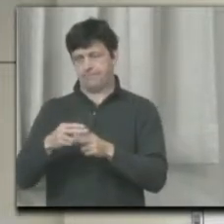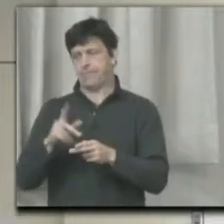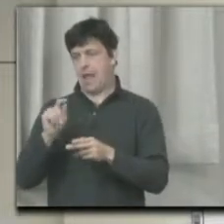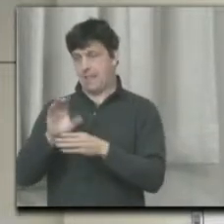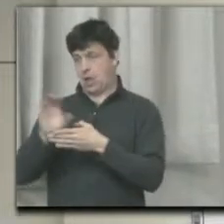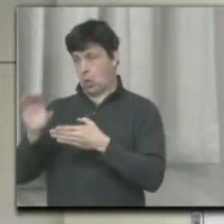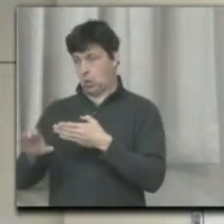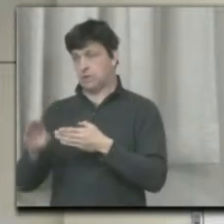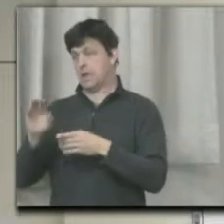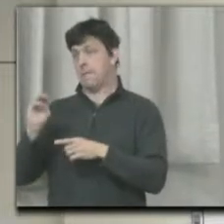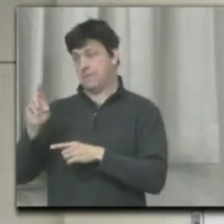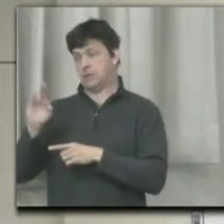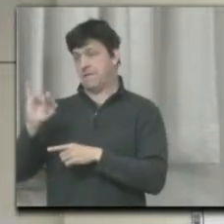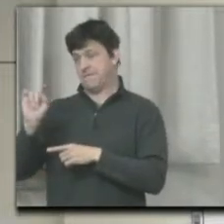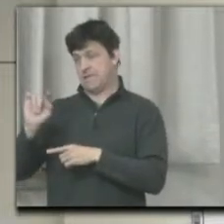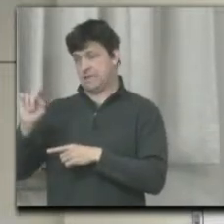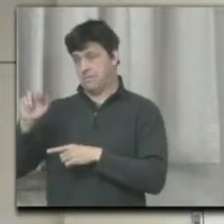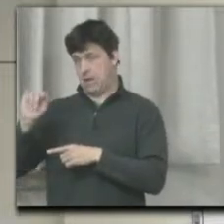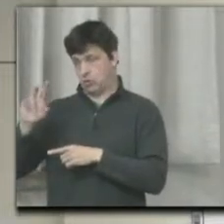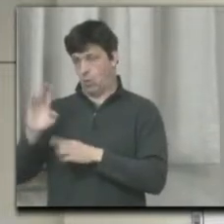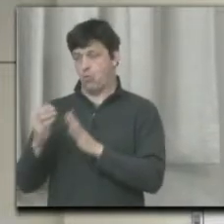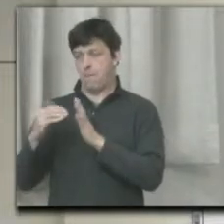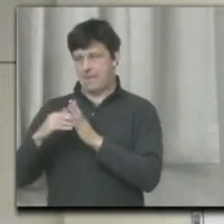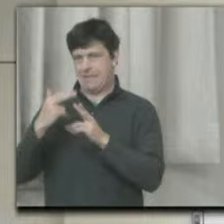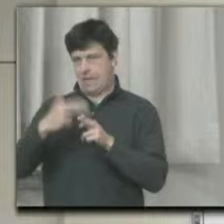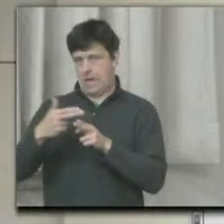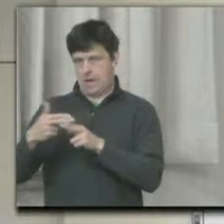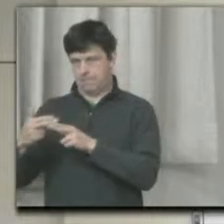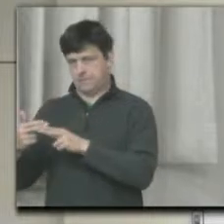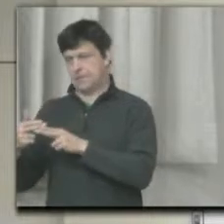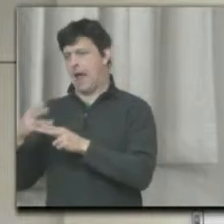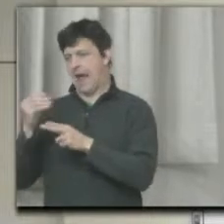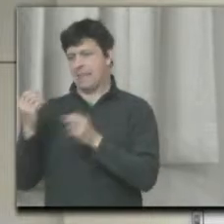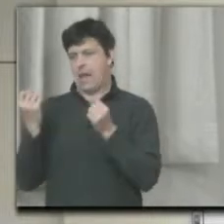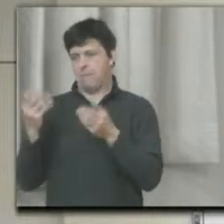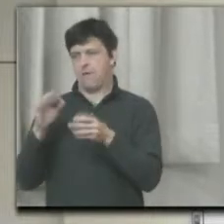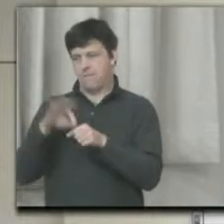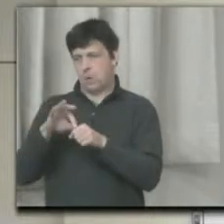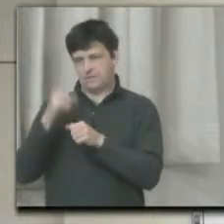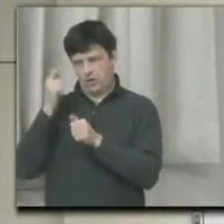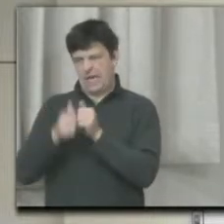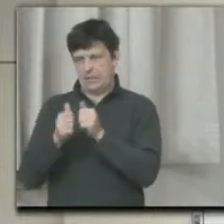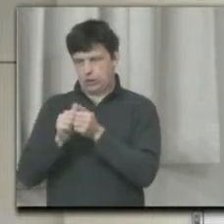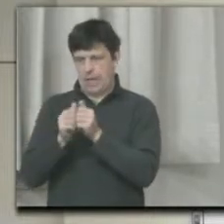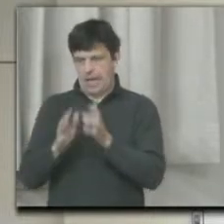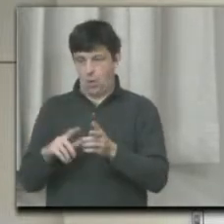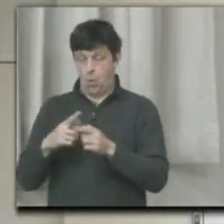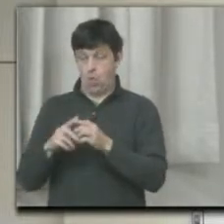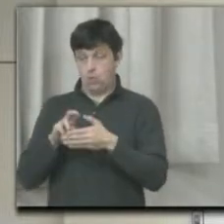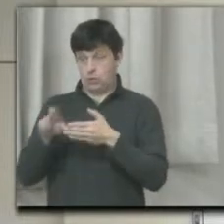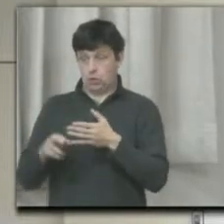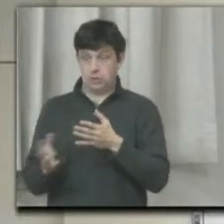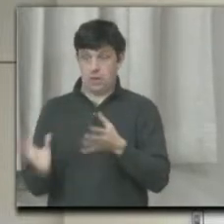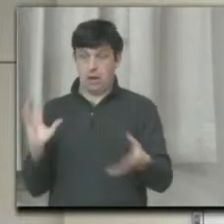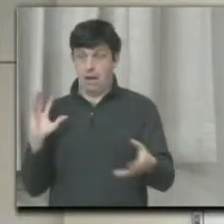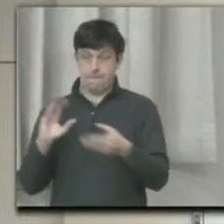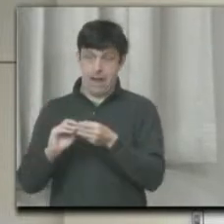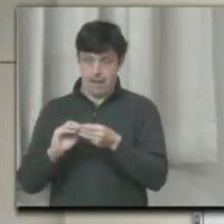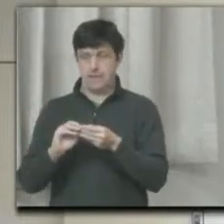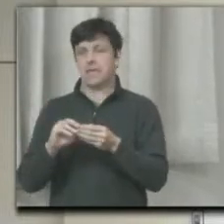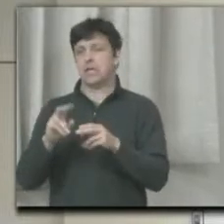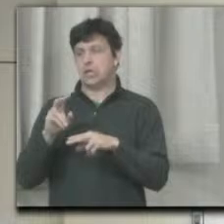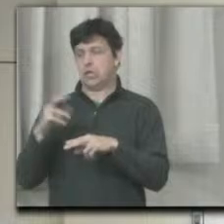will repeat each name, followed by the number of votes the candidate received. When the results are compiled, the chair will restate the